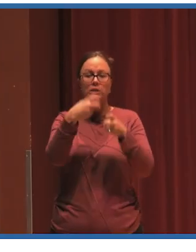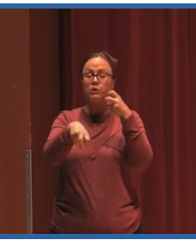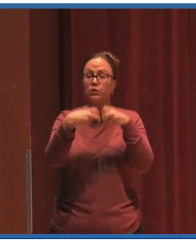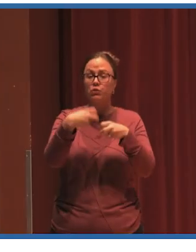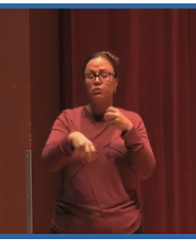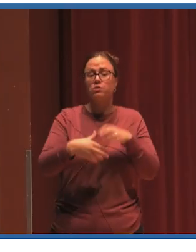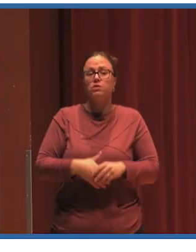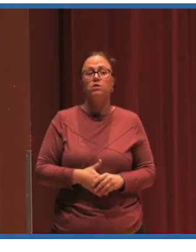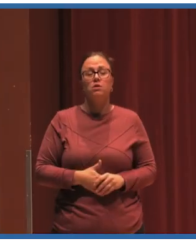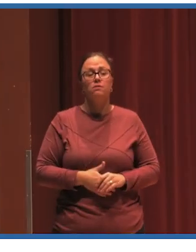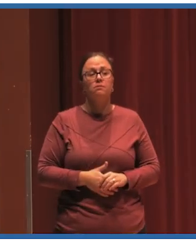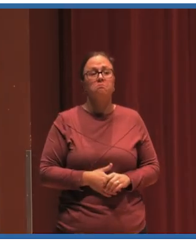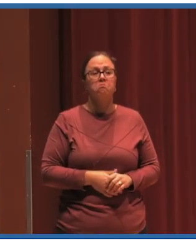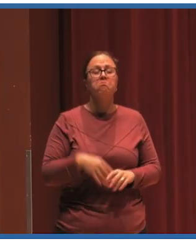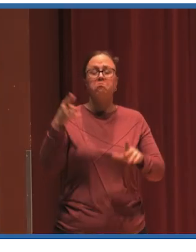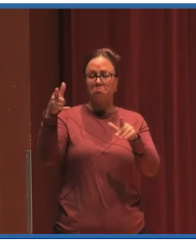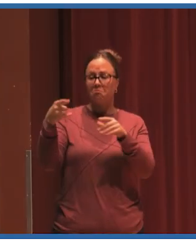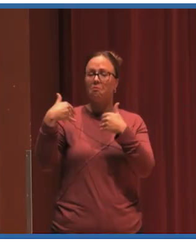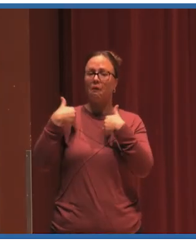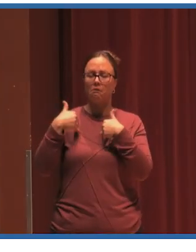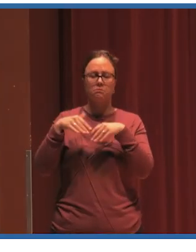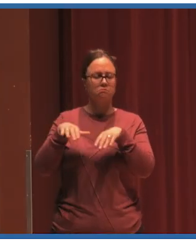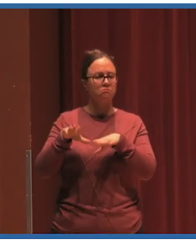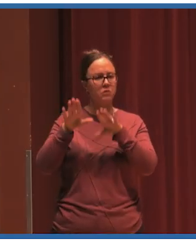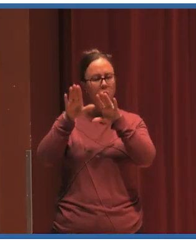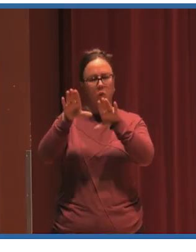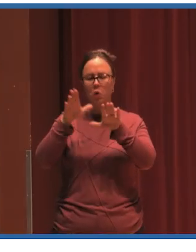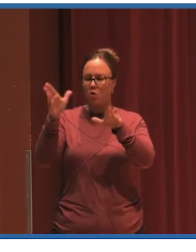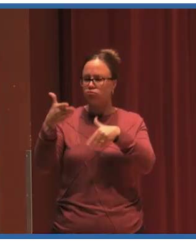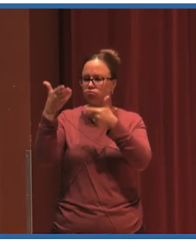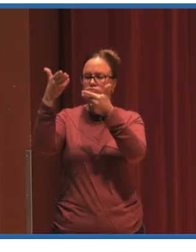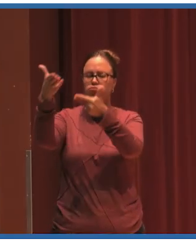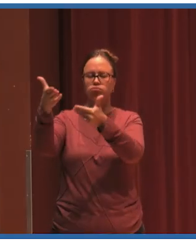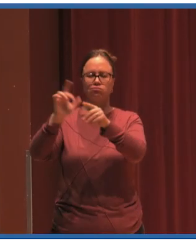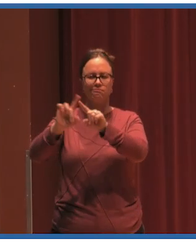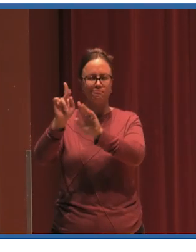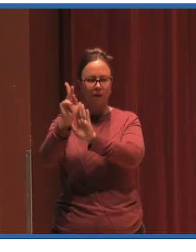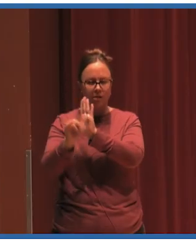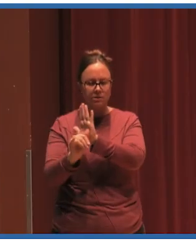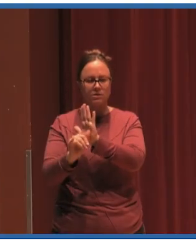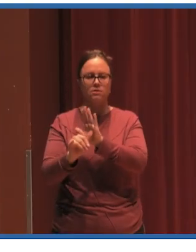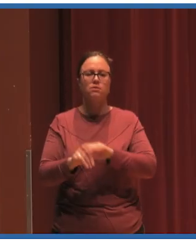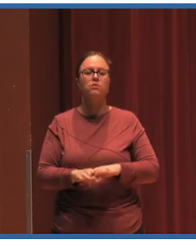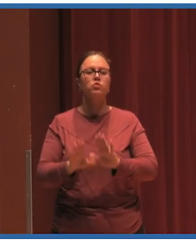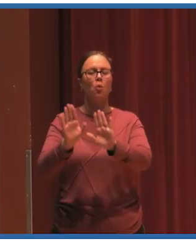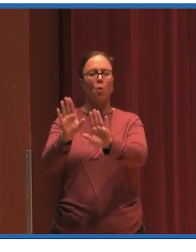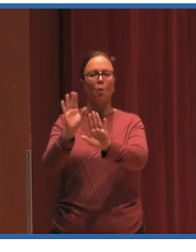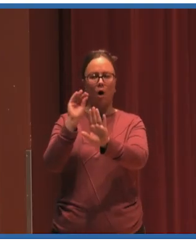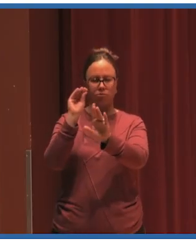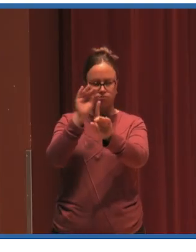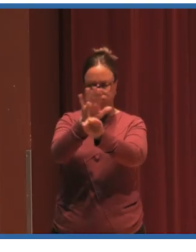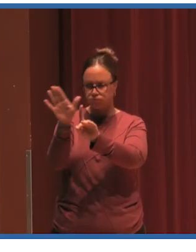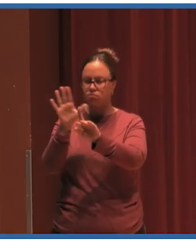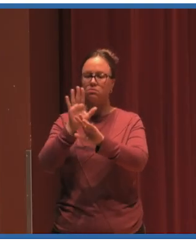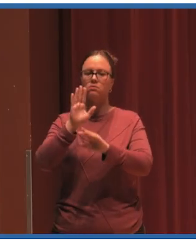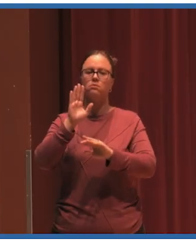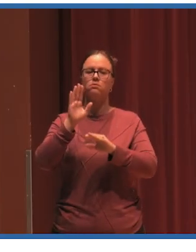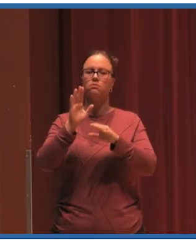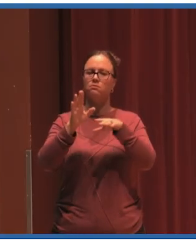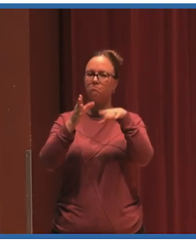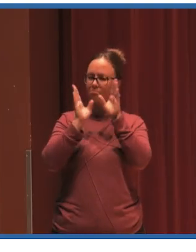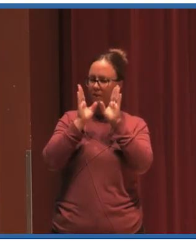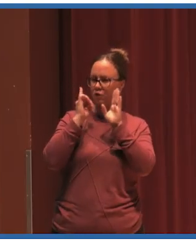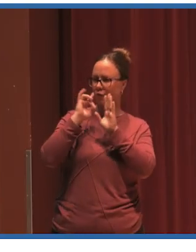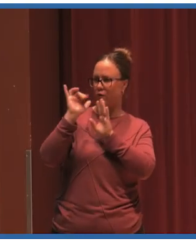and came up with a really great set of recommendations. So I'll just kind of put those out there as things for people to keep an eye out